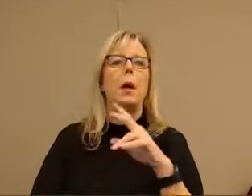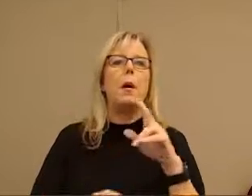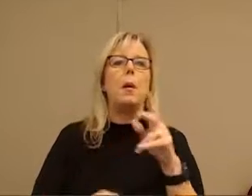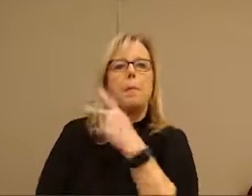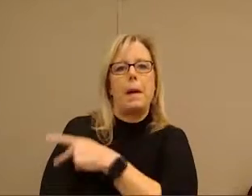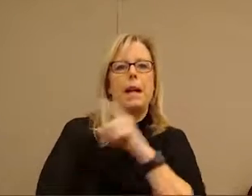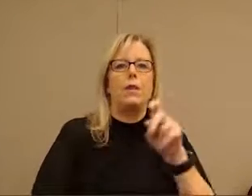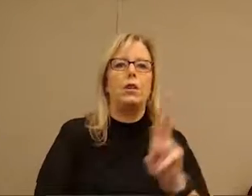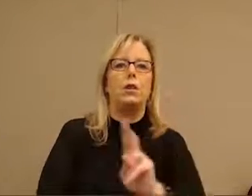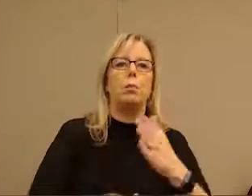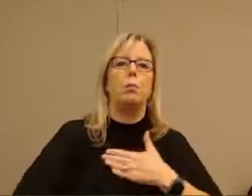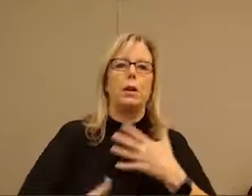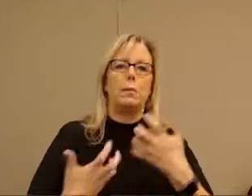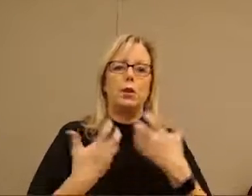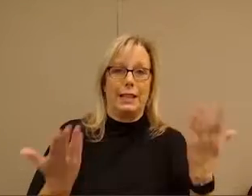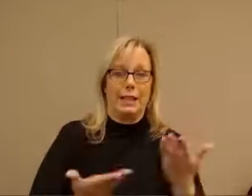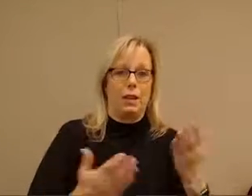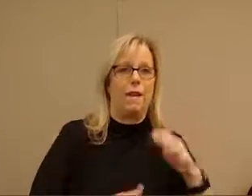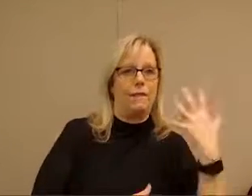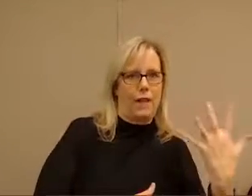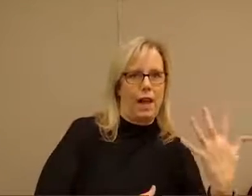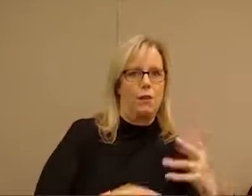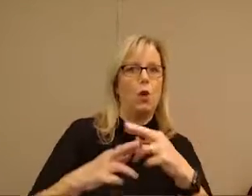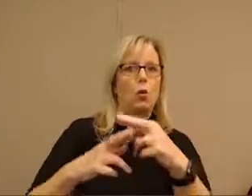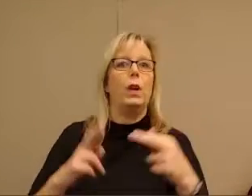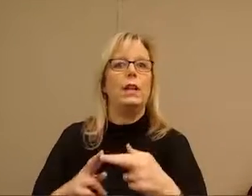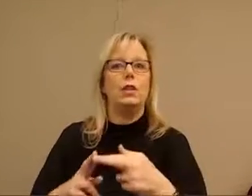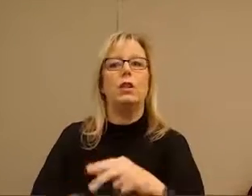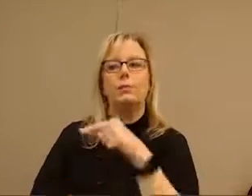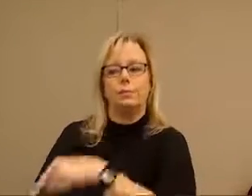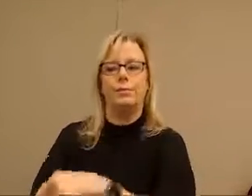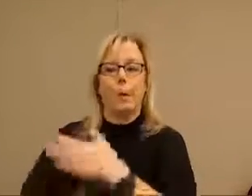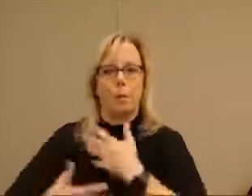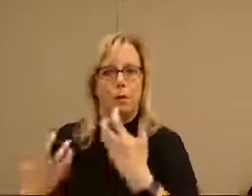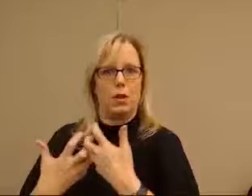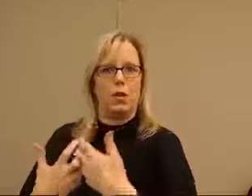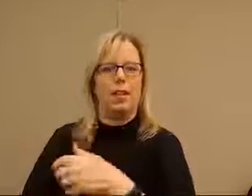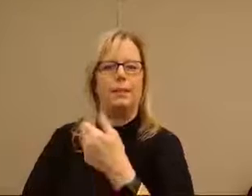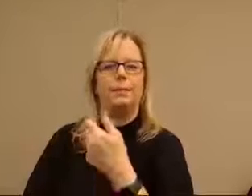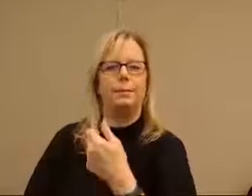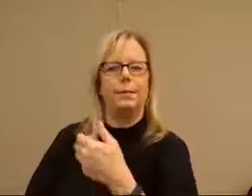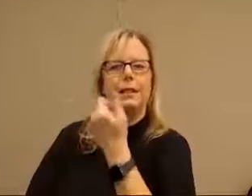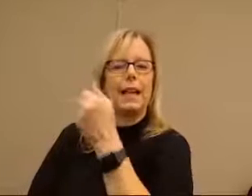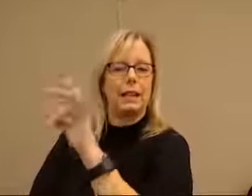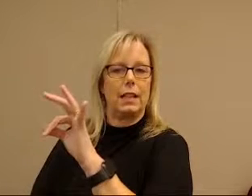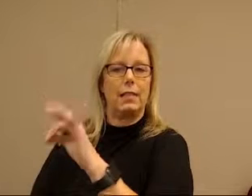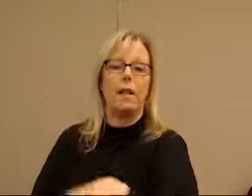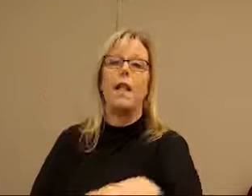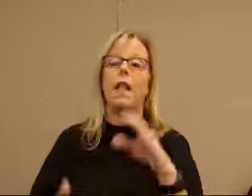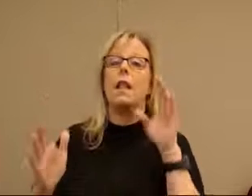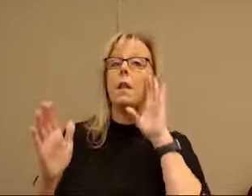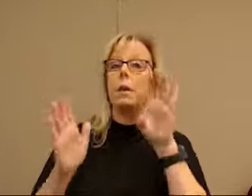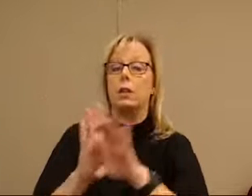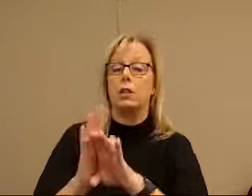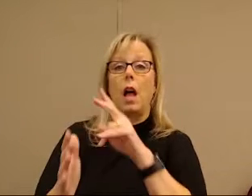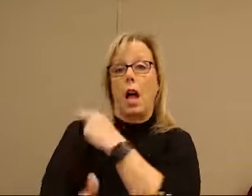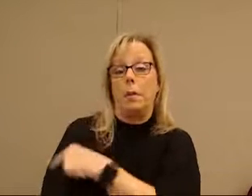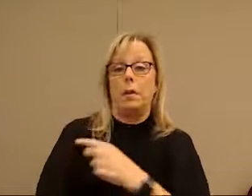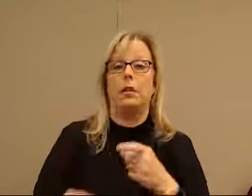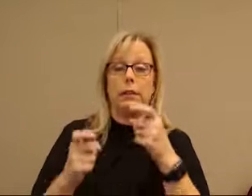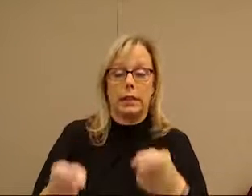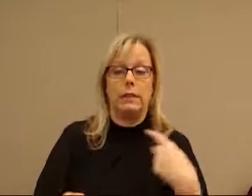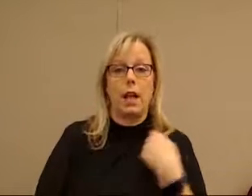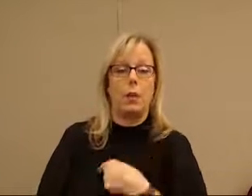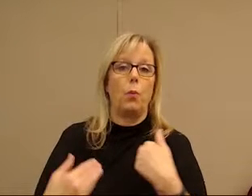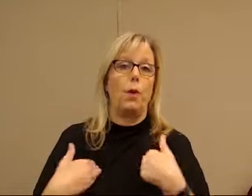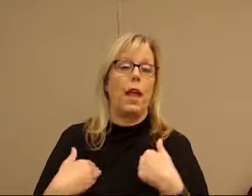County is at 5. Regionally, we're on 19. And Randy, if you want to share the graphic the hospital provided this week. You can see that we